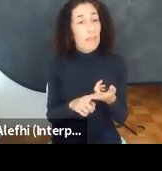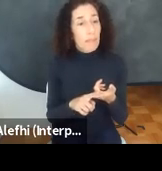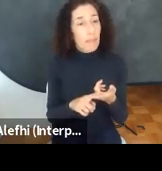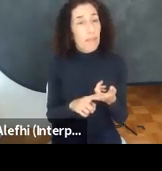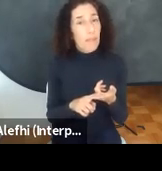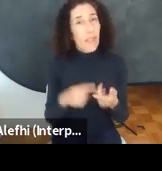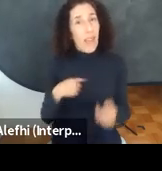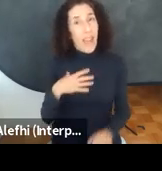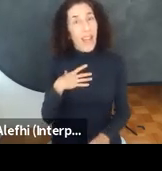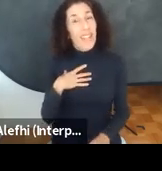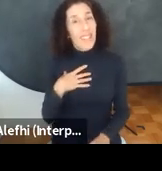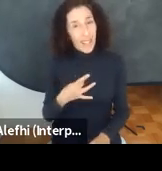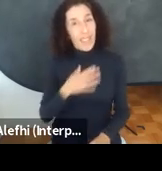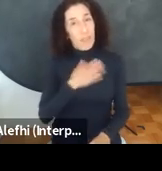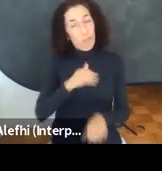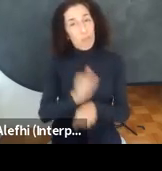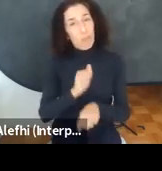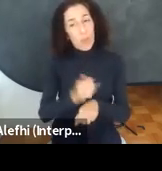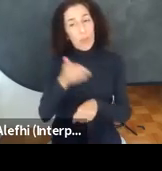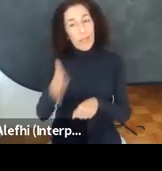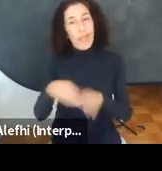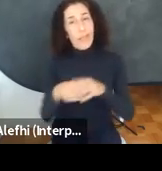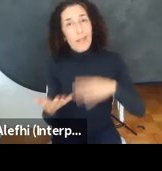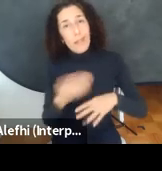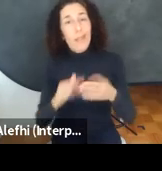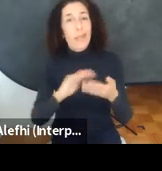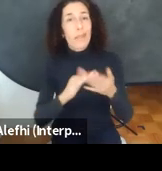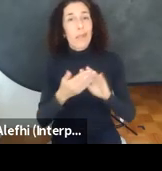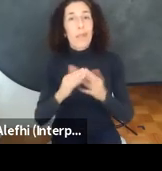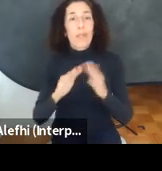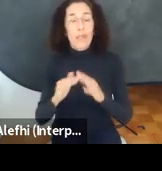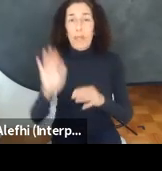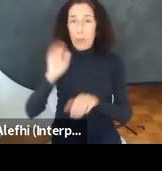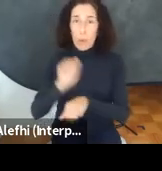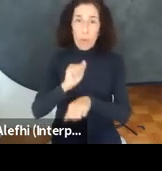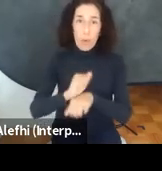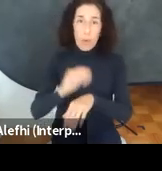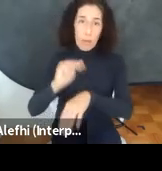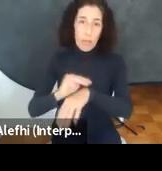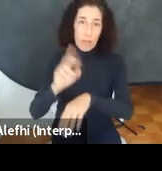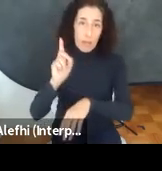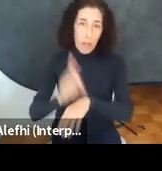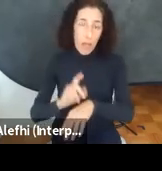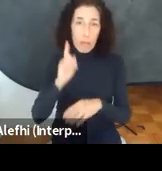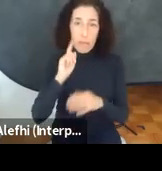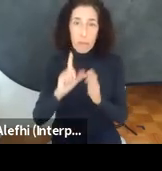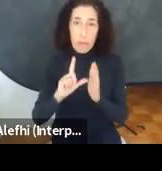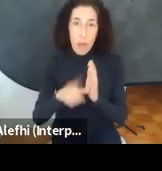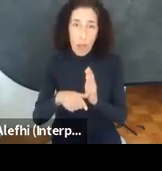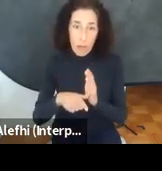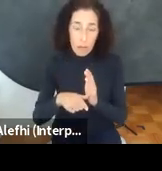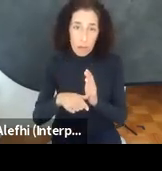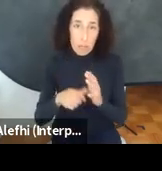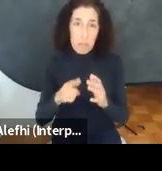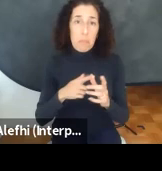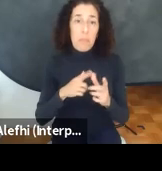I liked to work in the community. Mm-hmm. I worked at McDonald's for a while. And